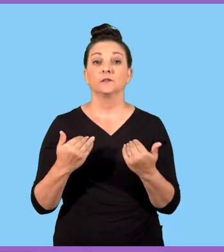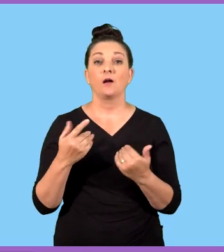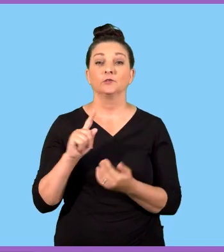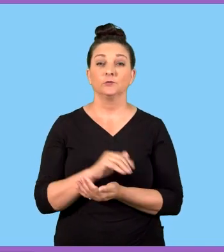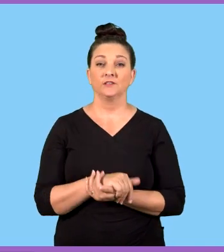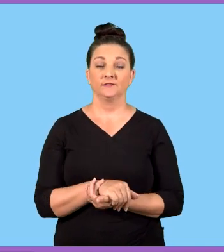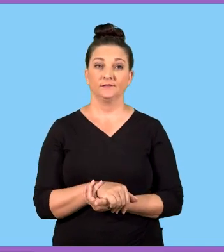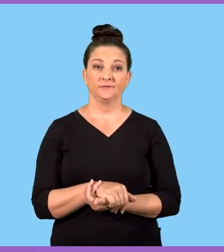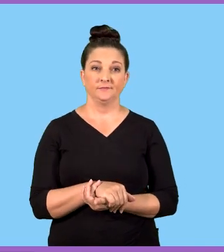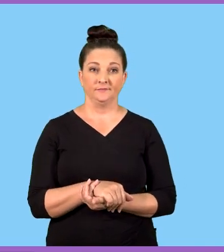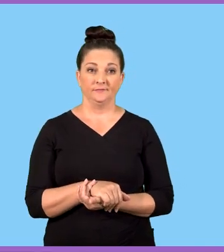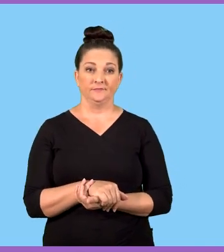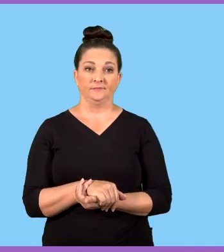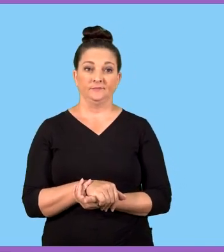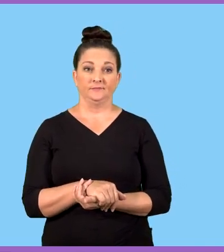off with